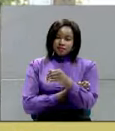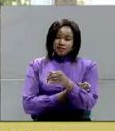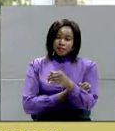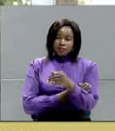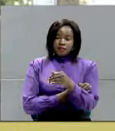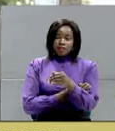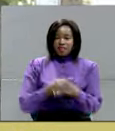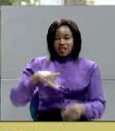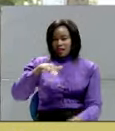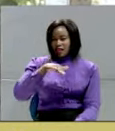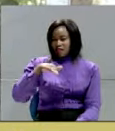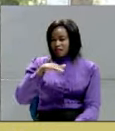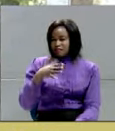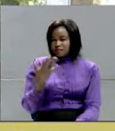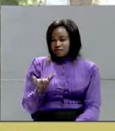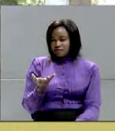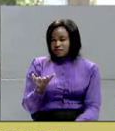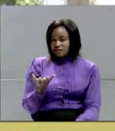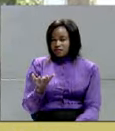in terms of